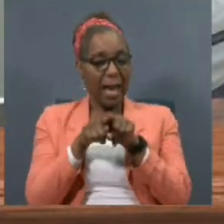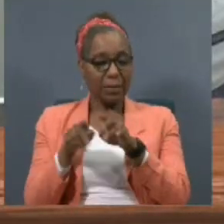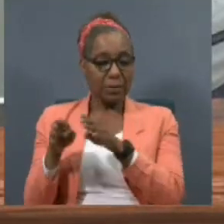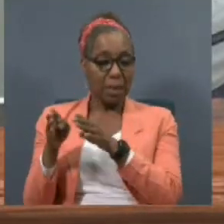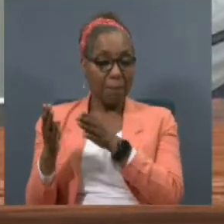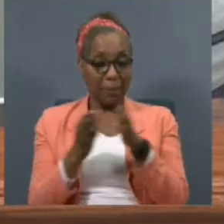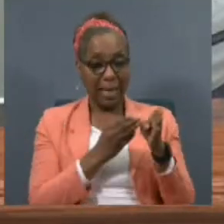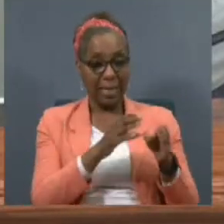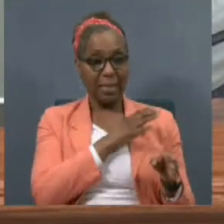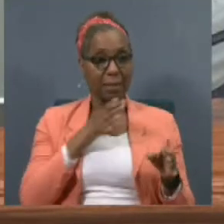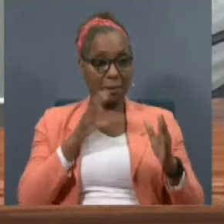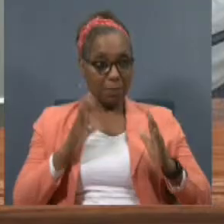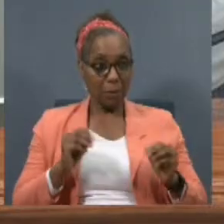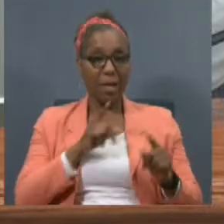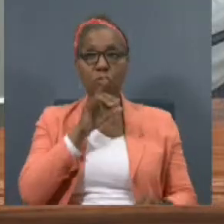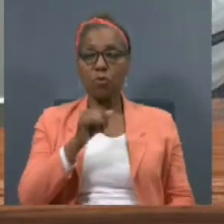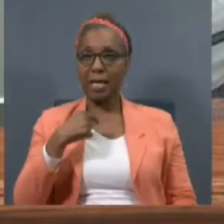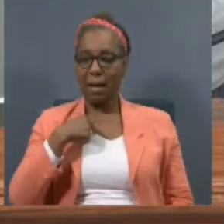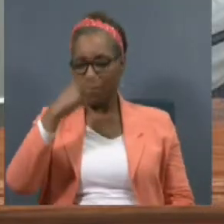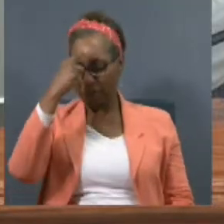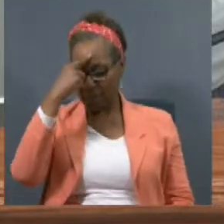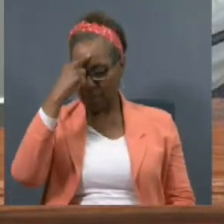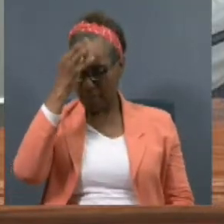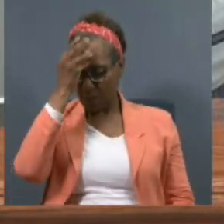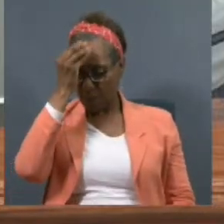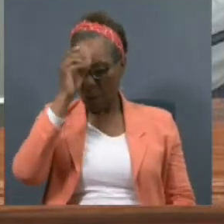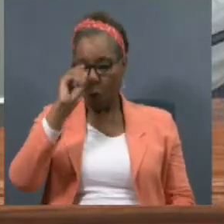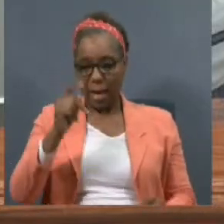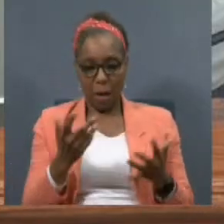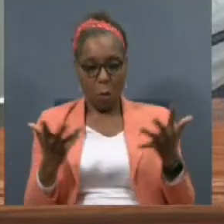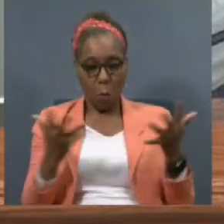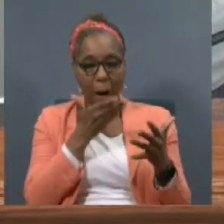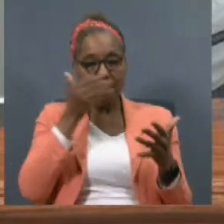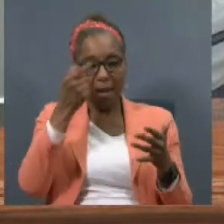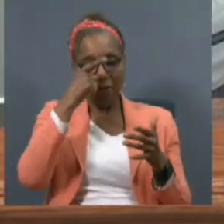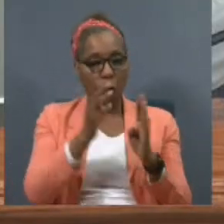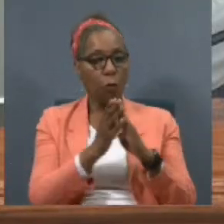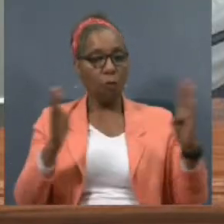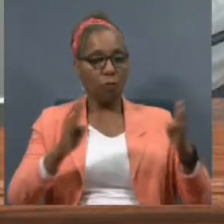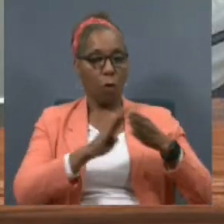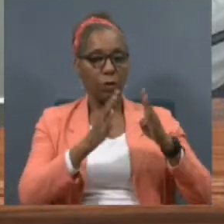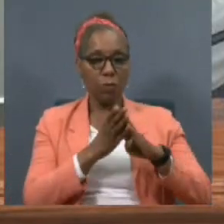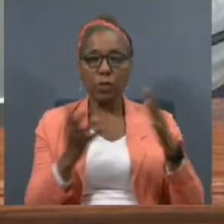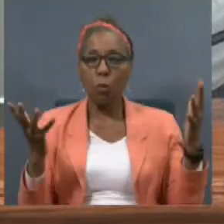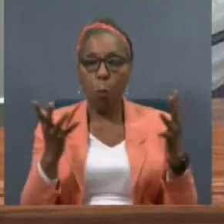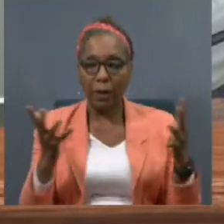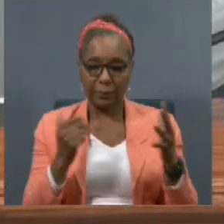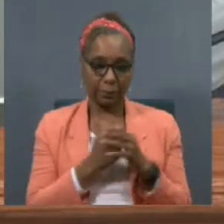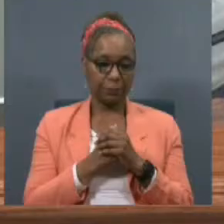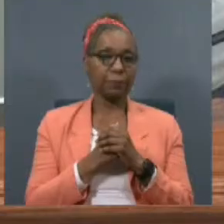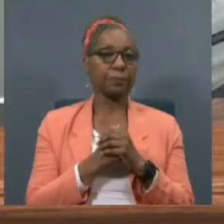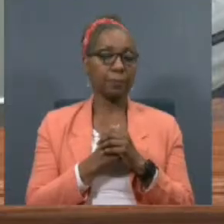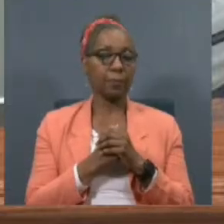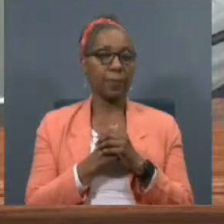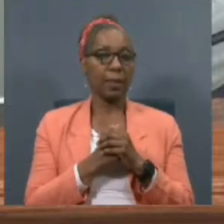commissioner, so really I'm sitting here going, okay, what is best for the overall community?